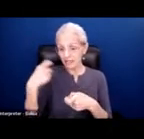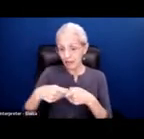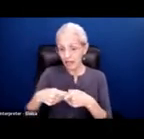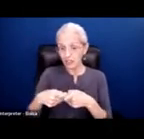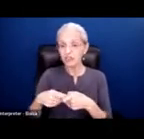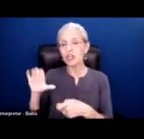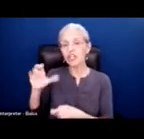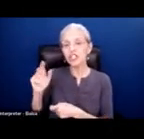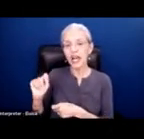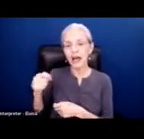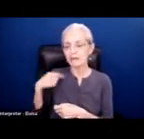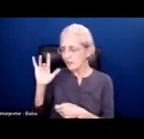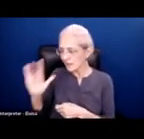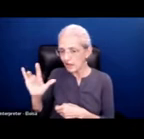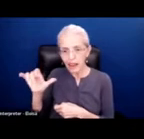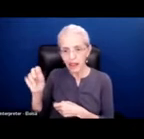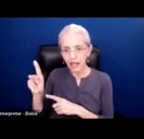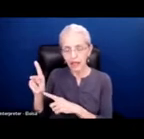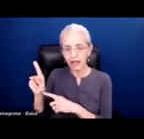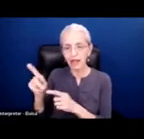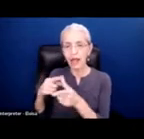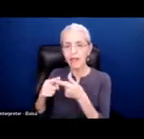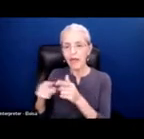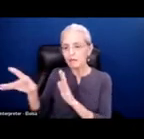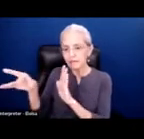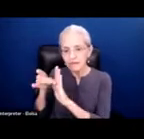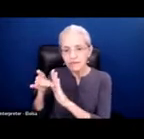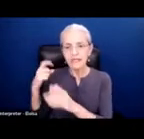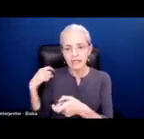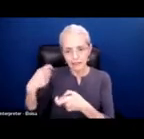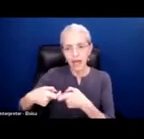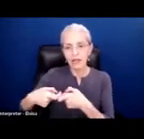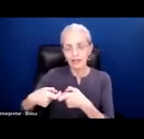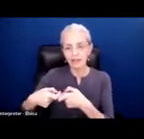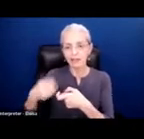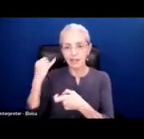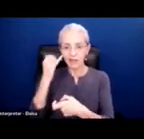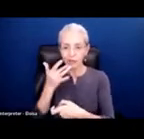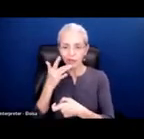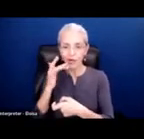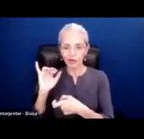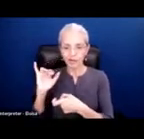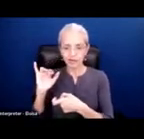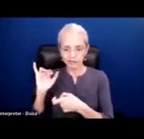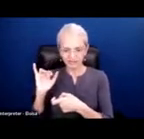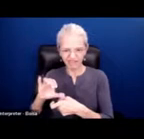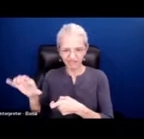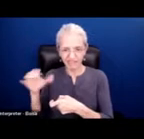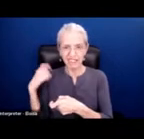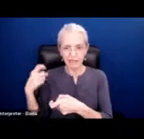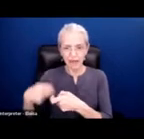chat. You will need to toggle to select Spanish if you would like the Spanish captioning.